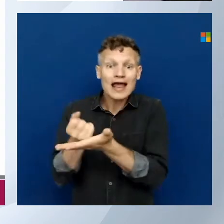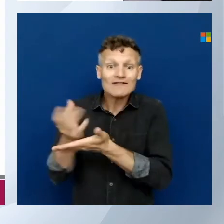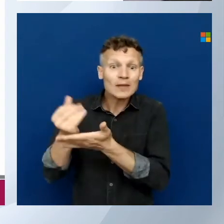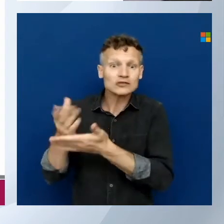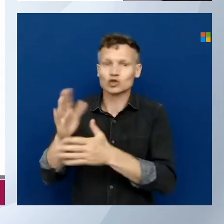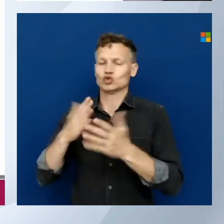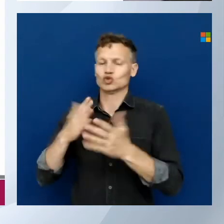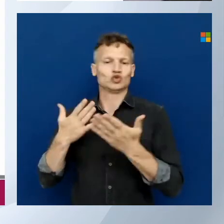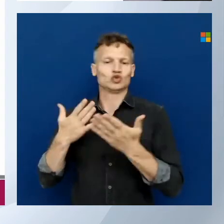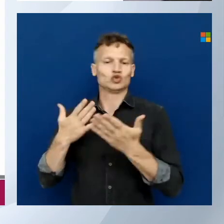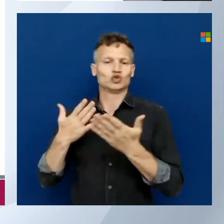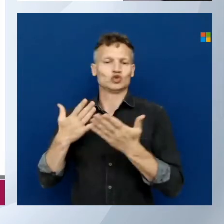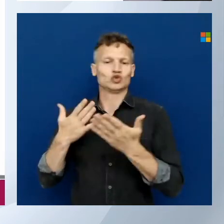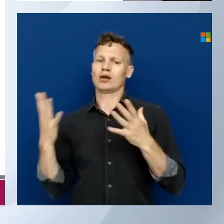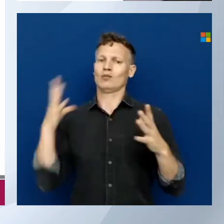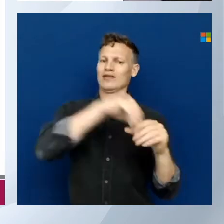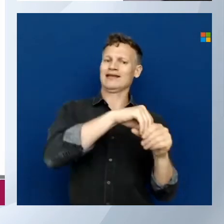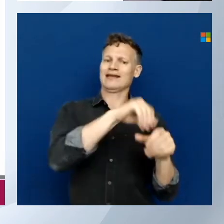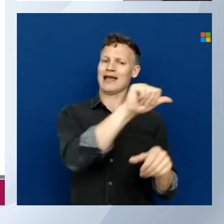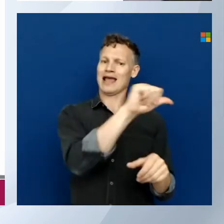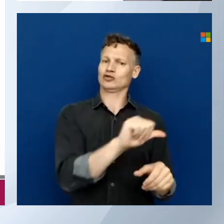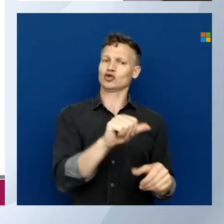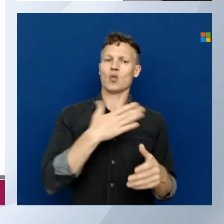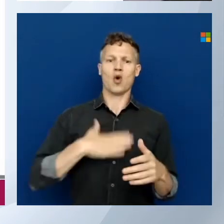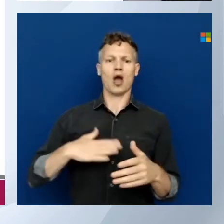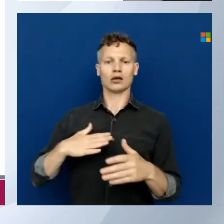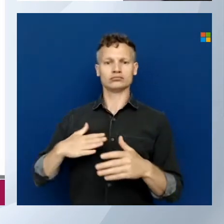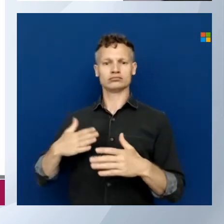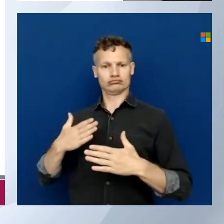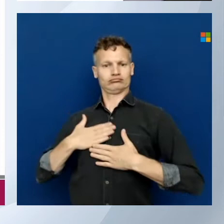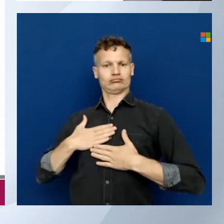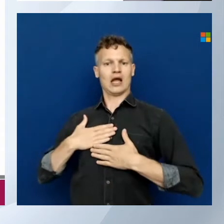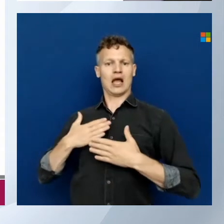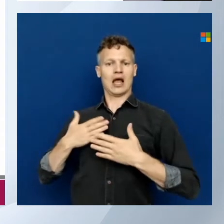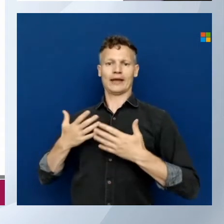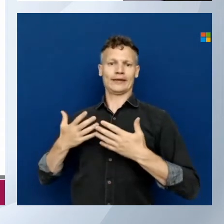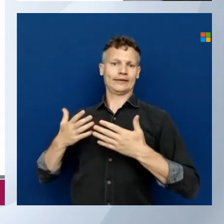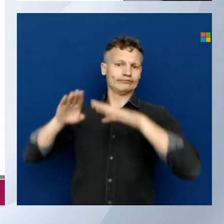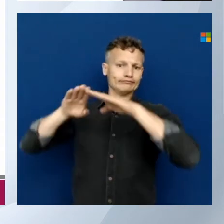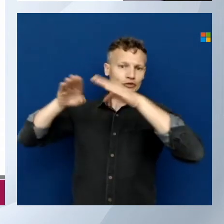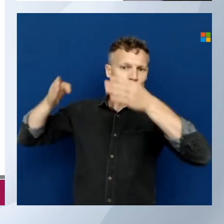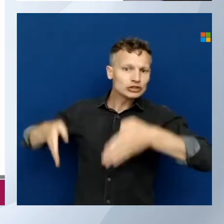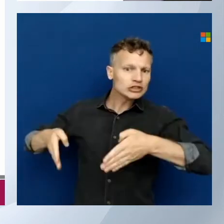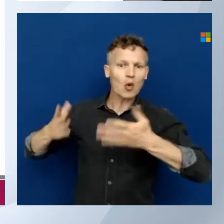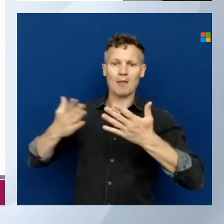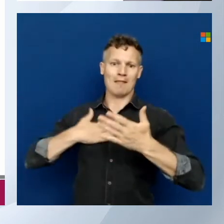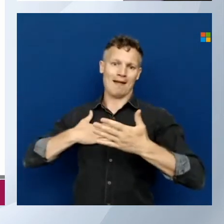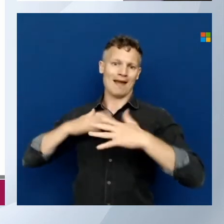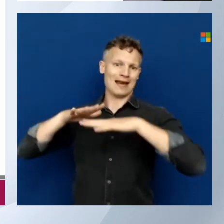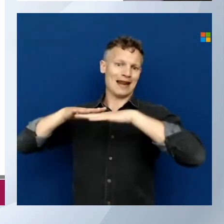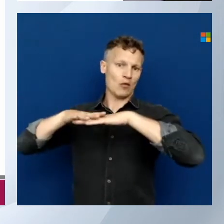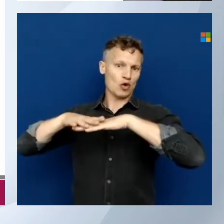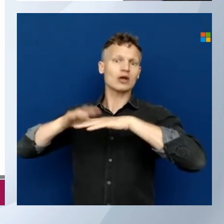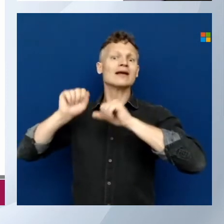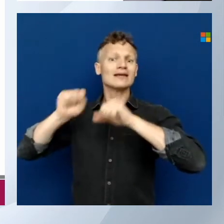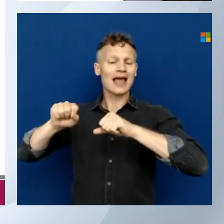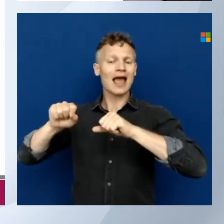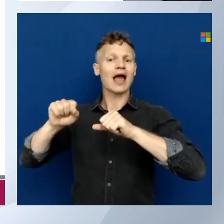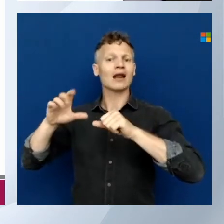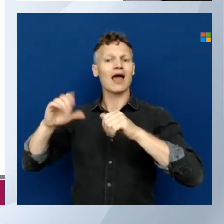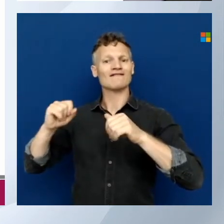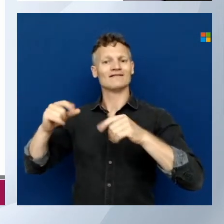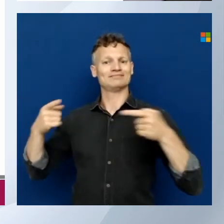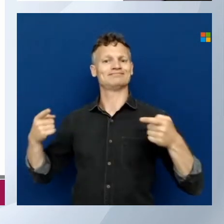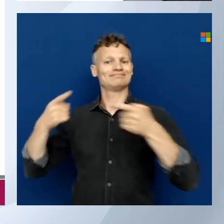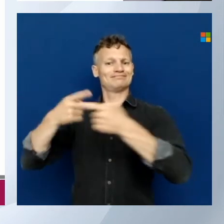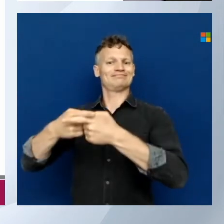you want to have on your own machine or network share, feel free to use that hybrid worker scenario. But in my